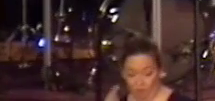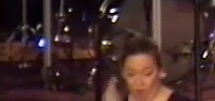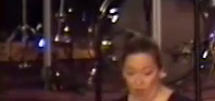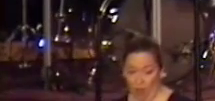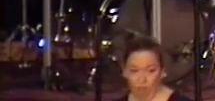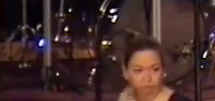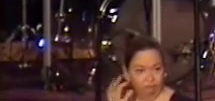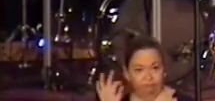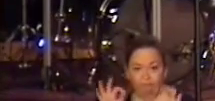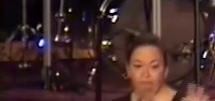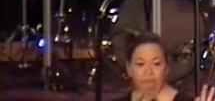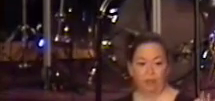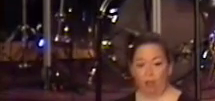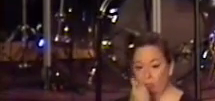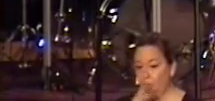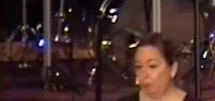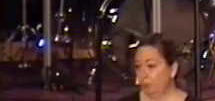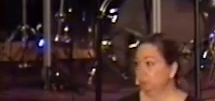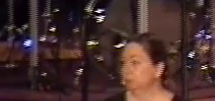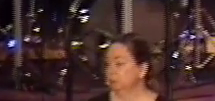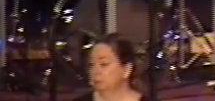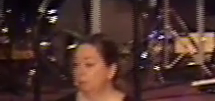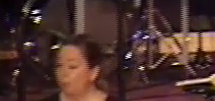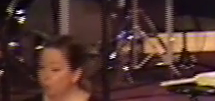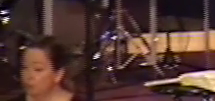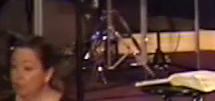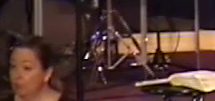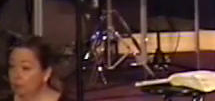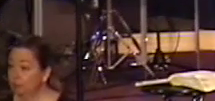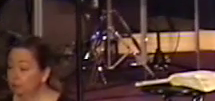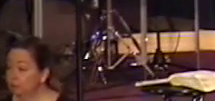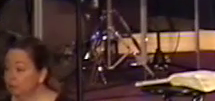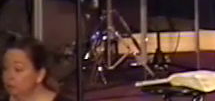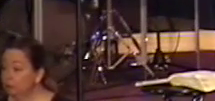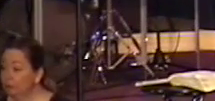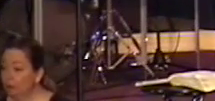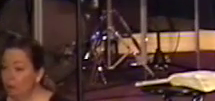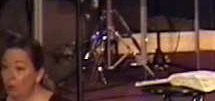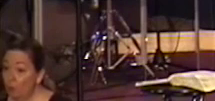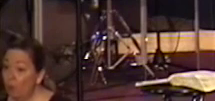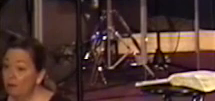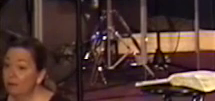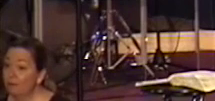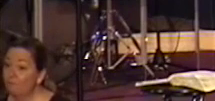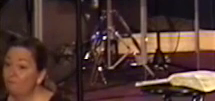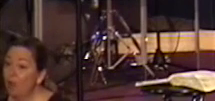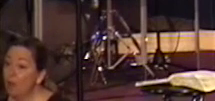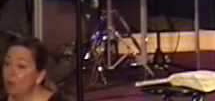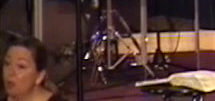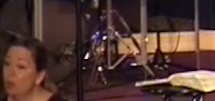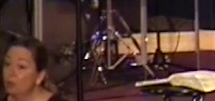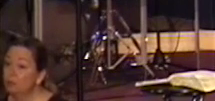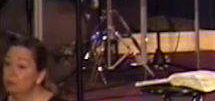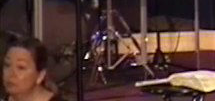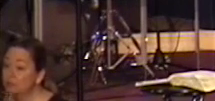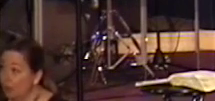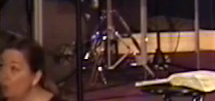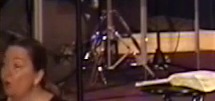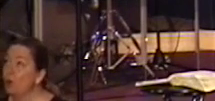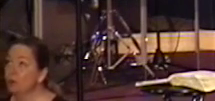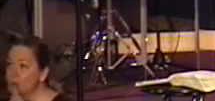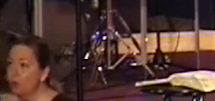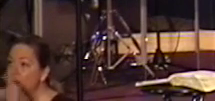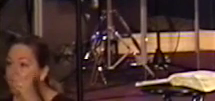another personality. Pardon me. But we want to follow the Lord to heaven. And it says